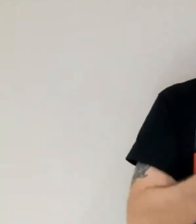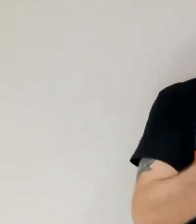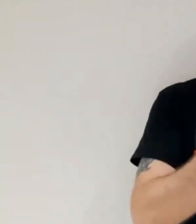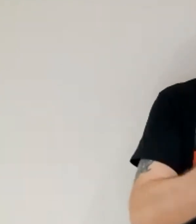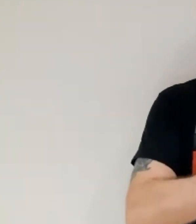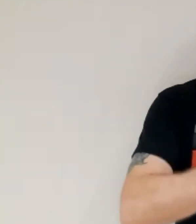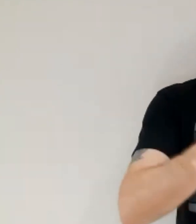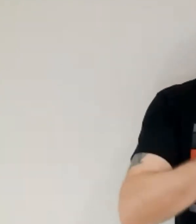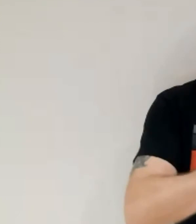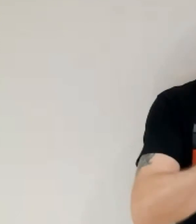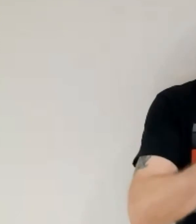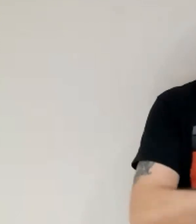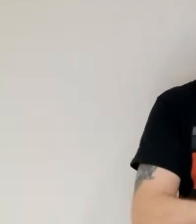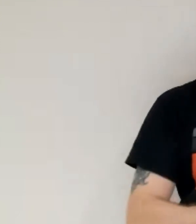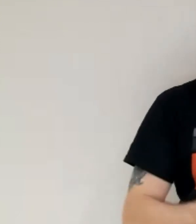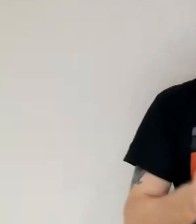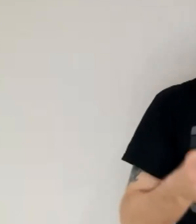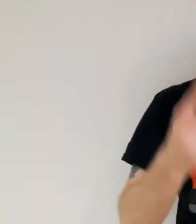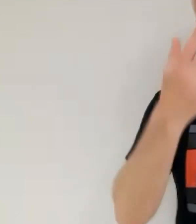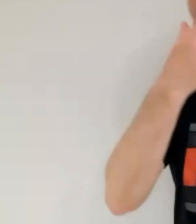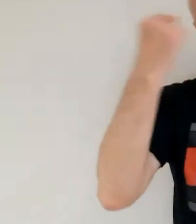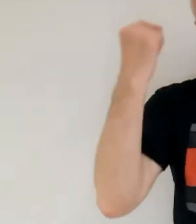it?